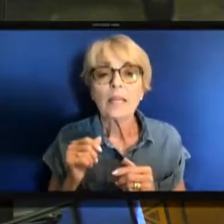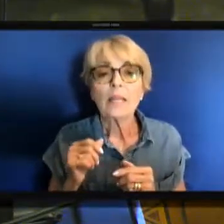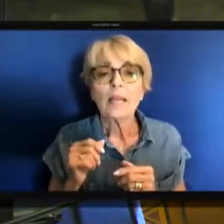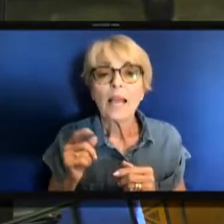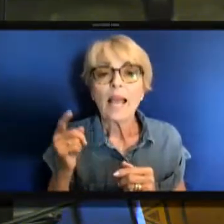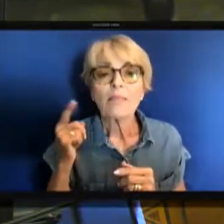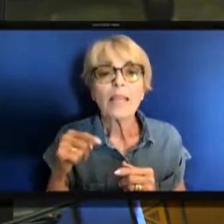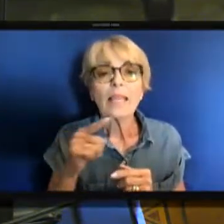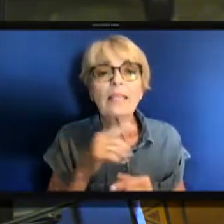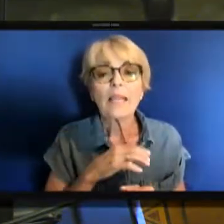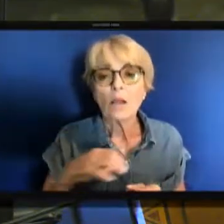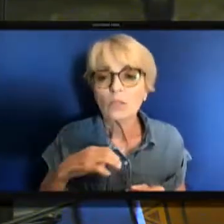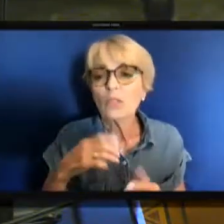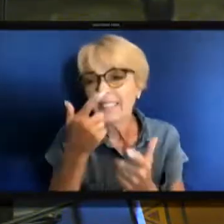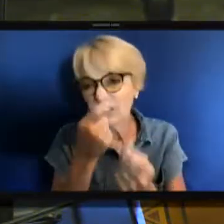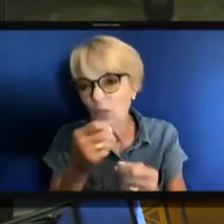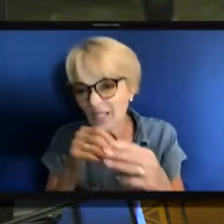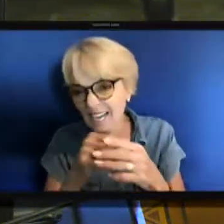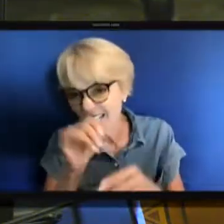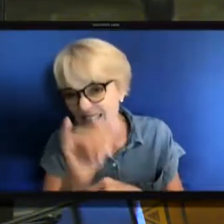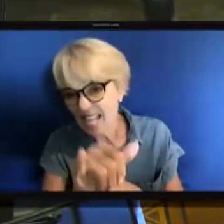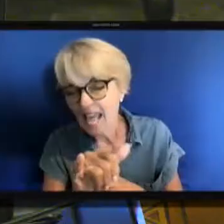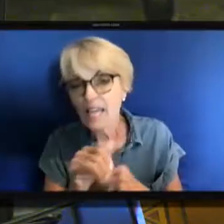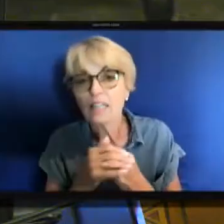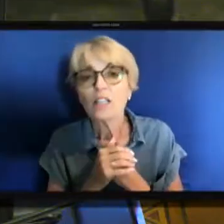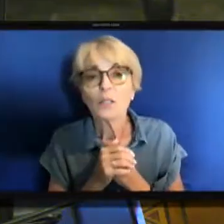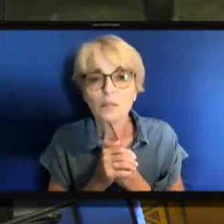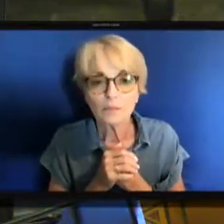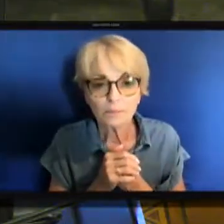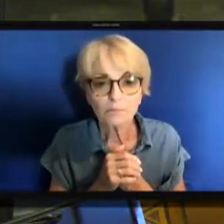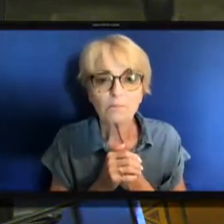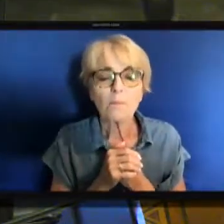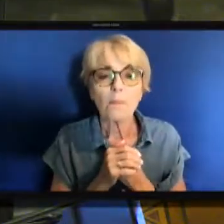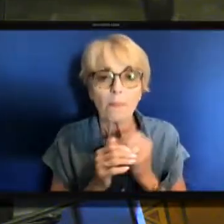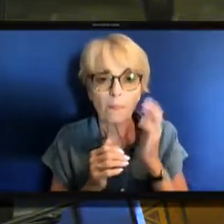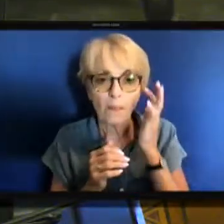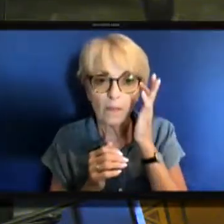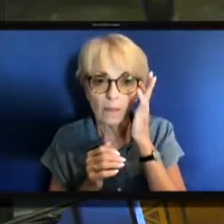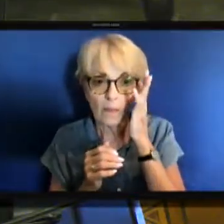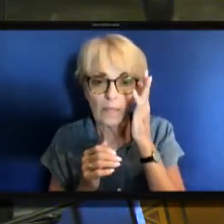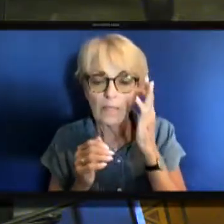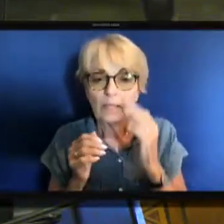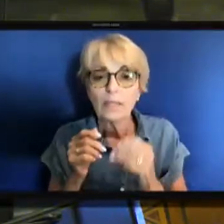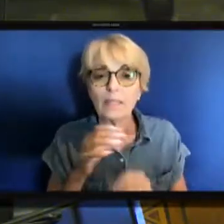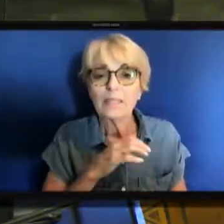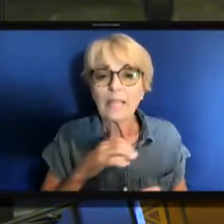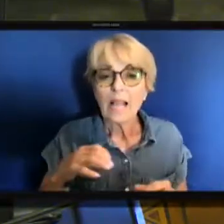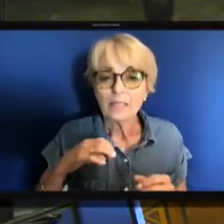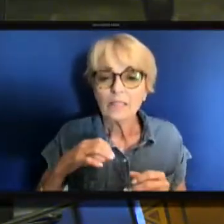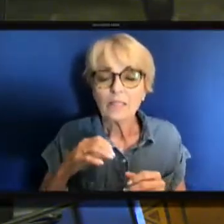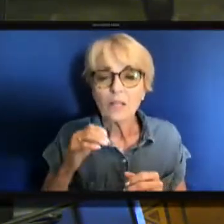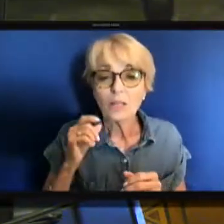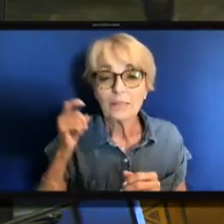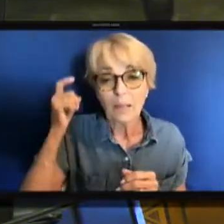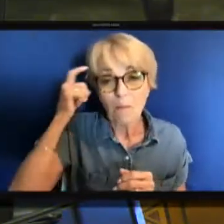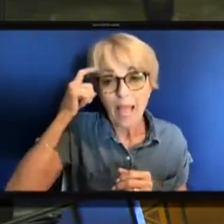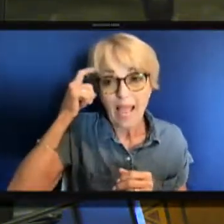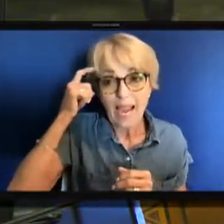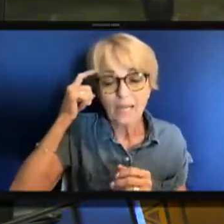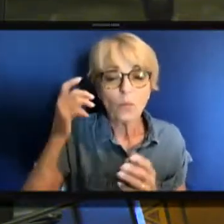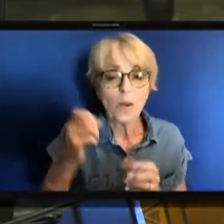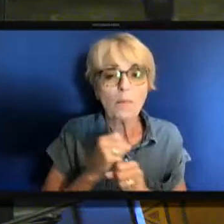of council, so that they are indeed, in council's mind, having the most informed vote possible,